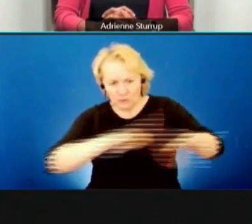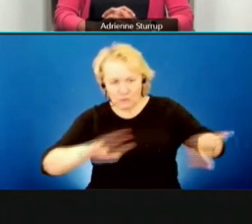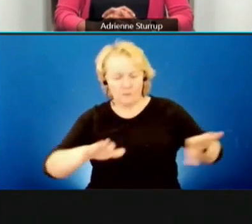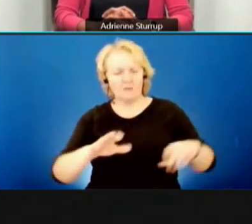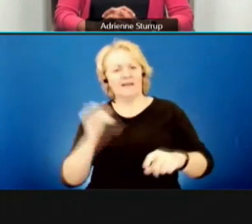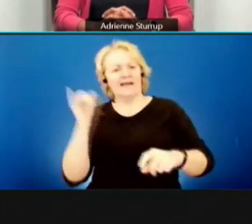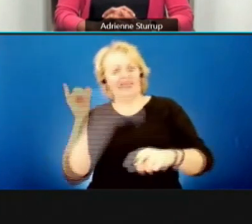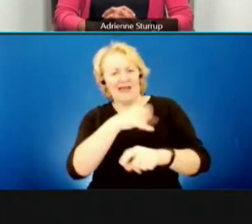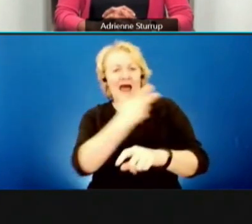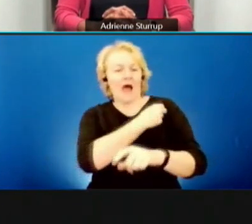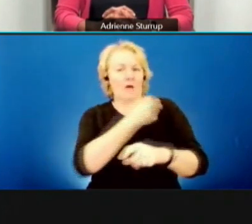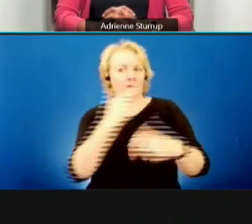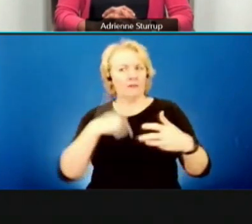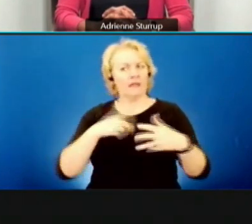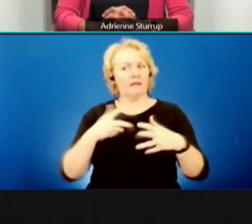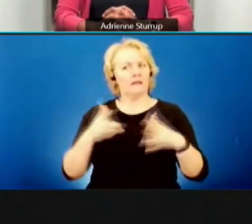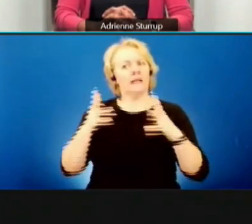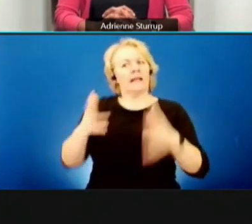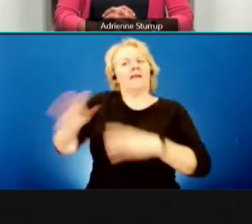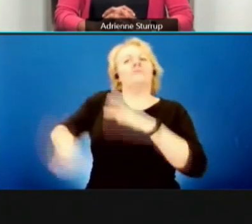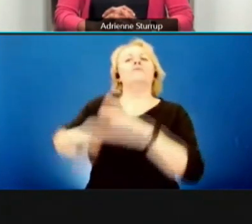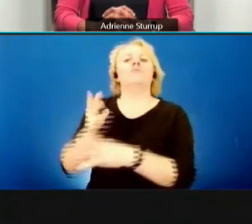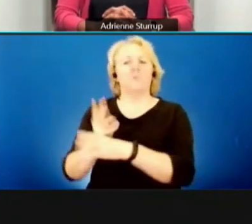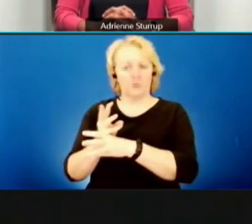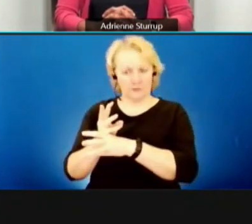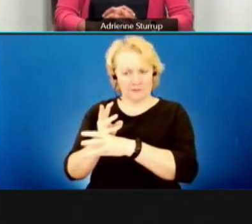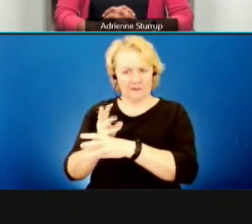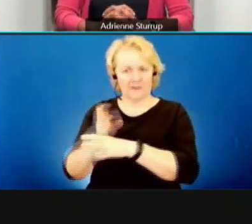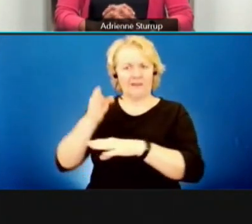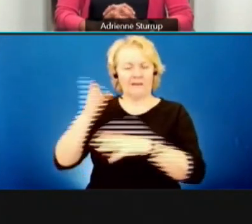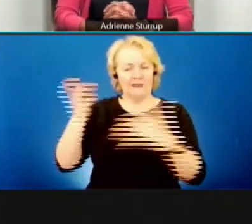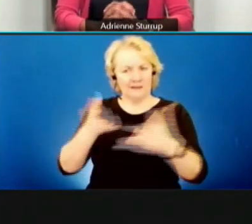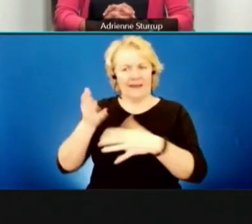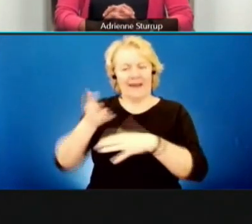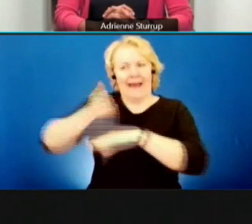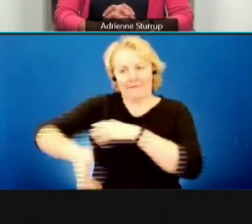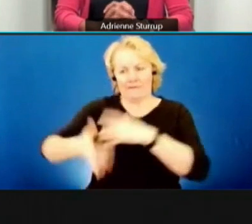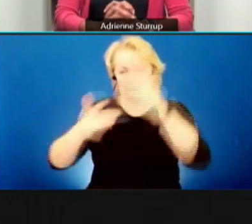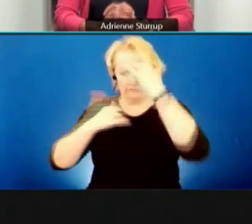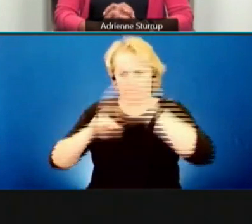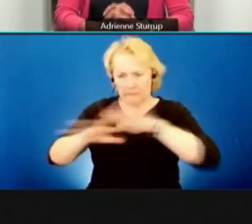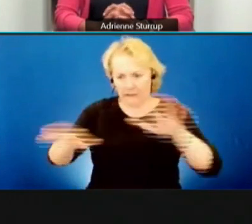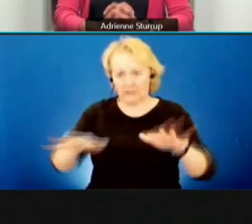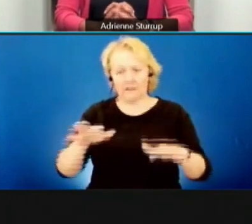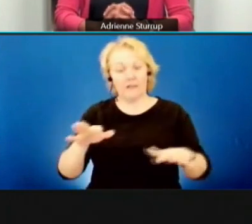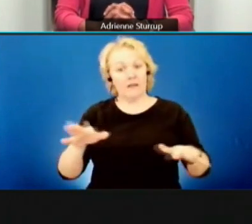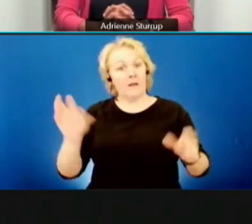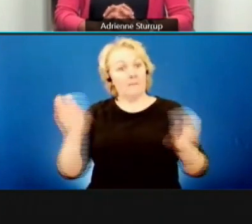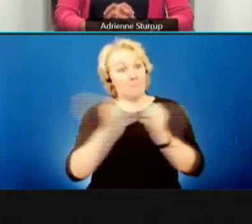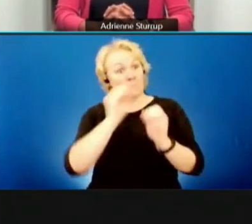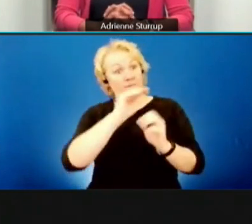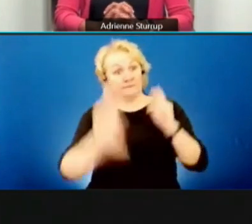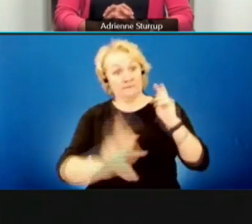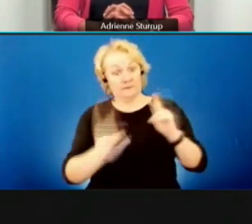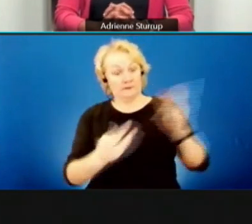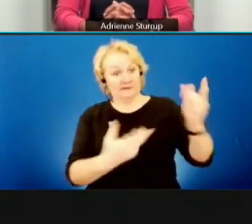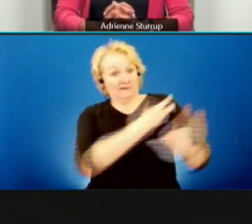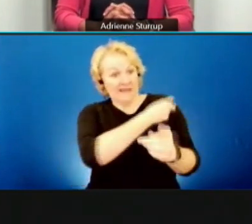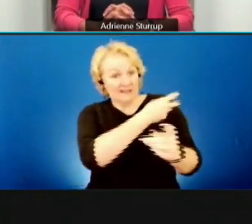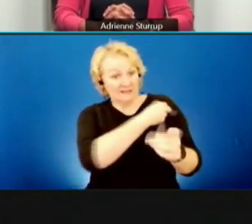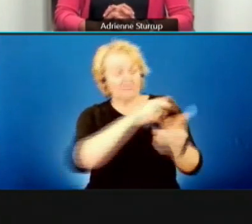our legacy. What did we do during the pandemic? The more that people are vaccinated, the less likely we will have to deal